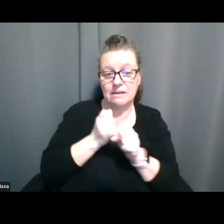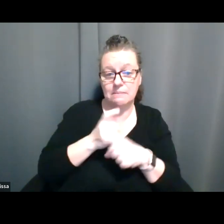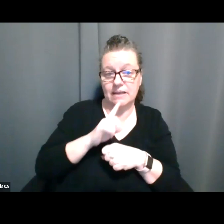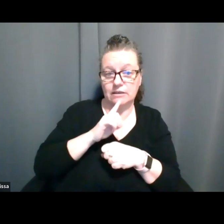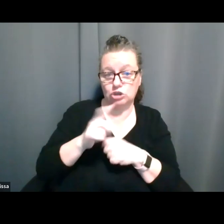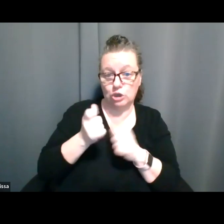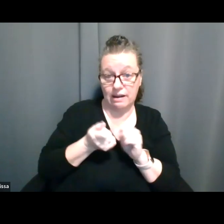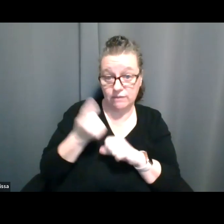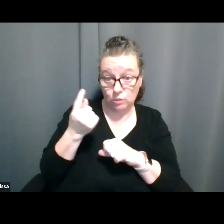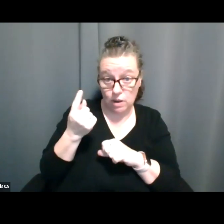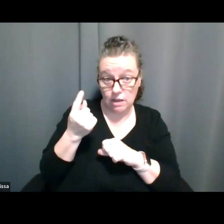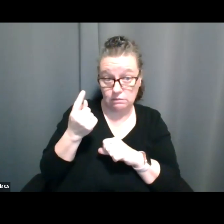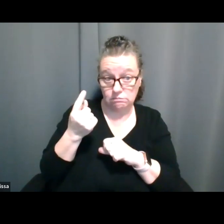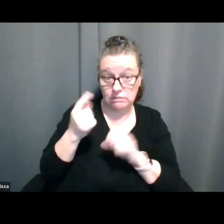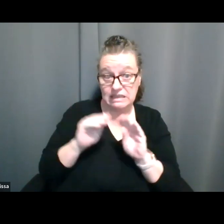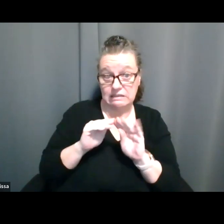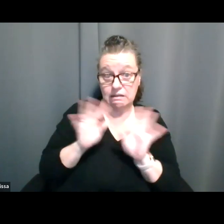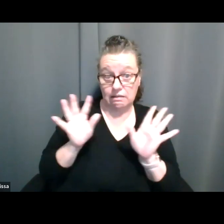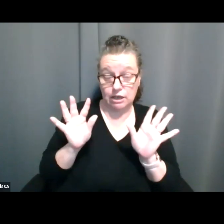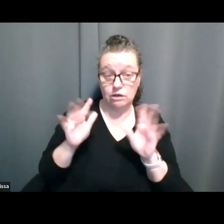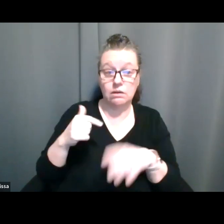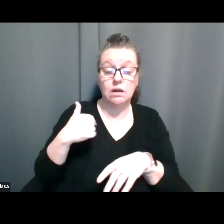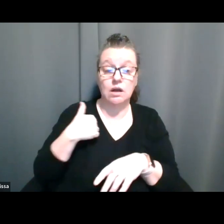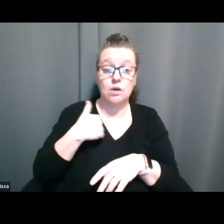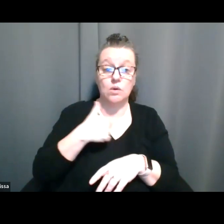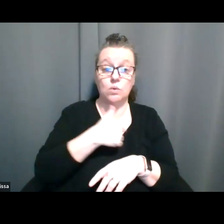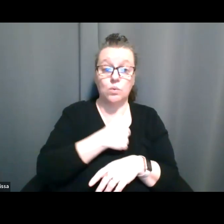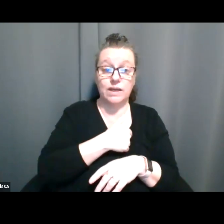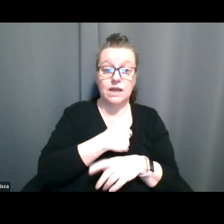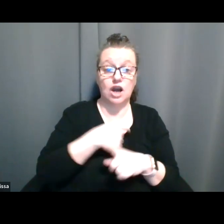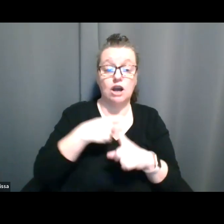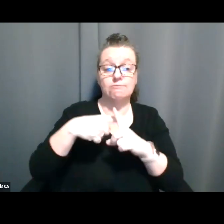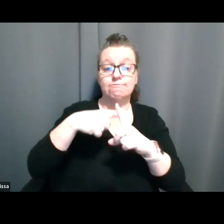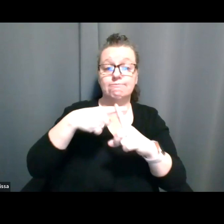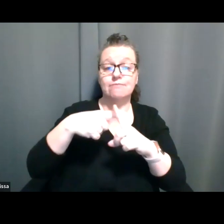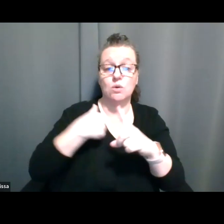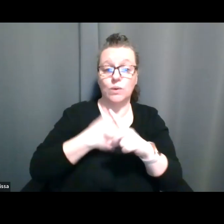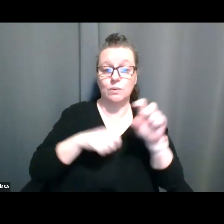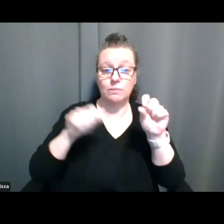everyone is clear. We are optimistic that we will be able to